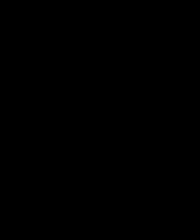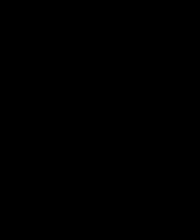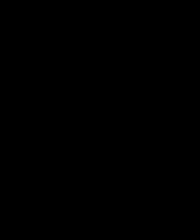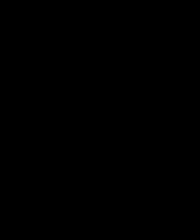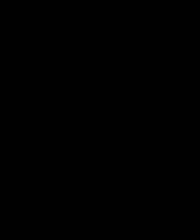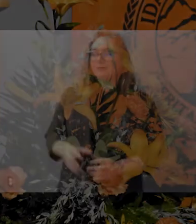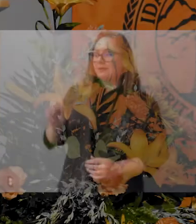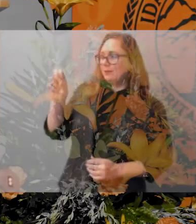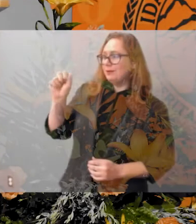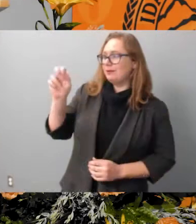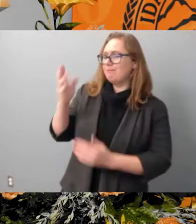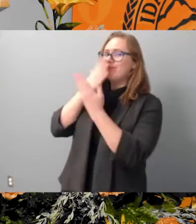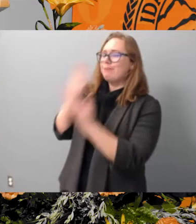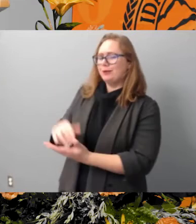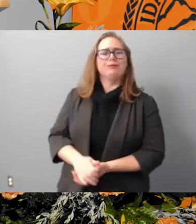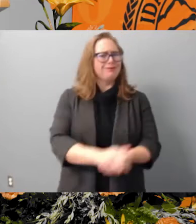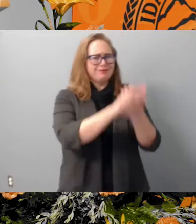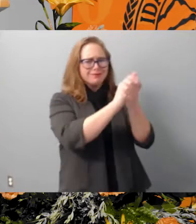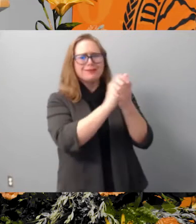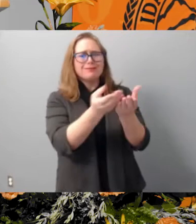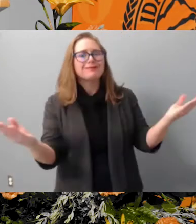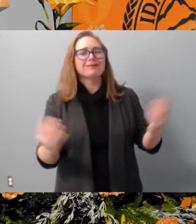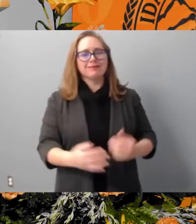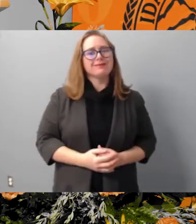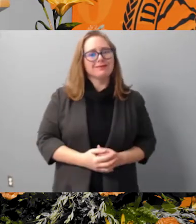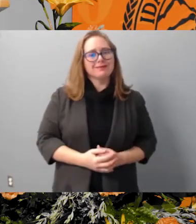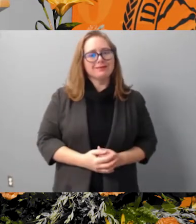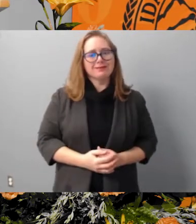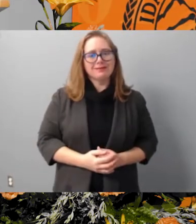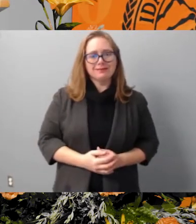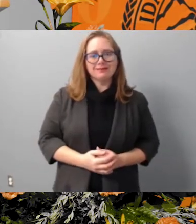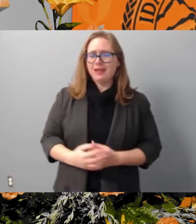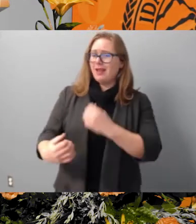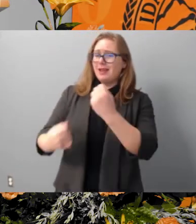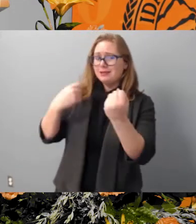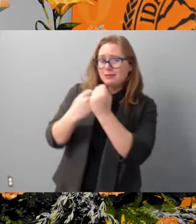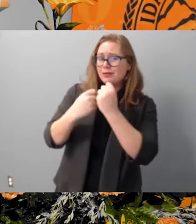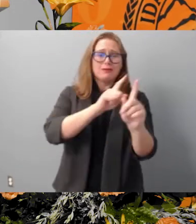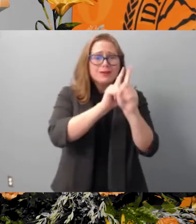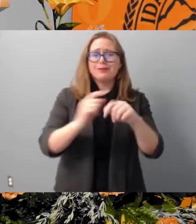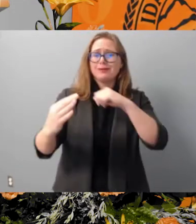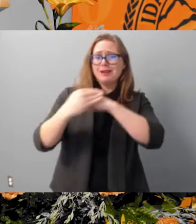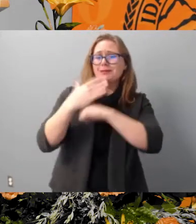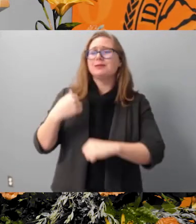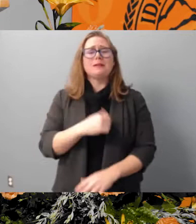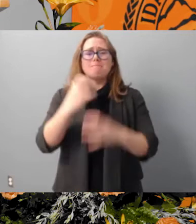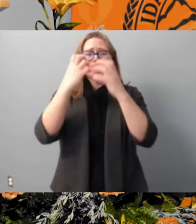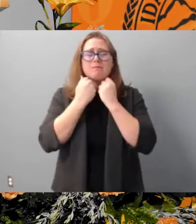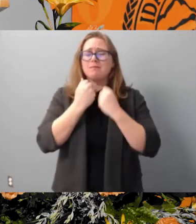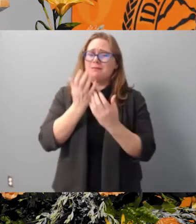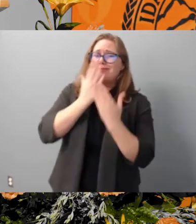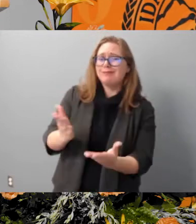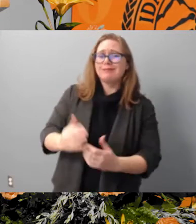Nye. Thank you, Susan. Congratulations to you and to all of our graduates. None of us would be here